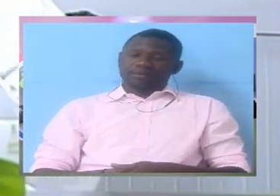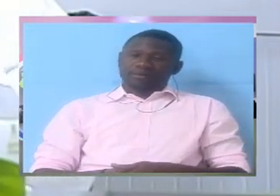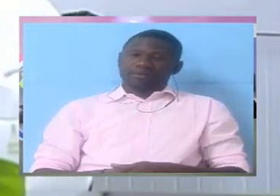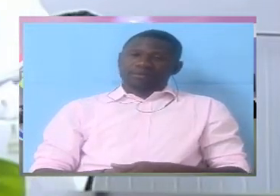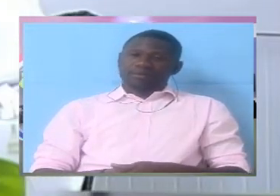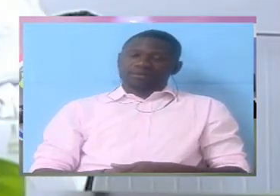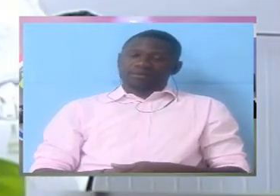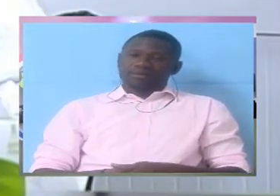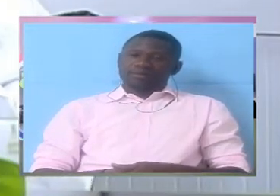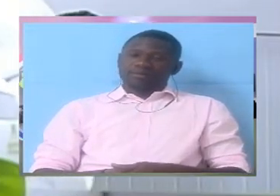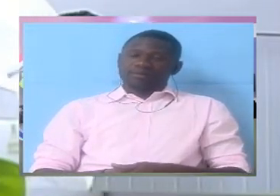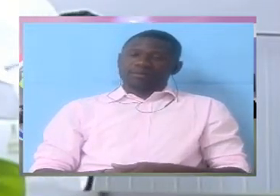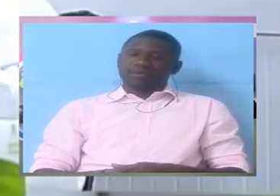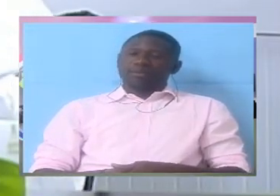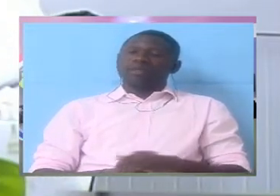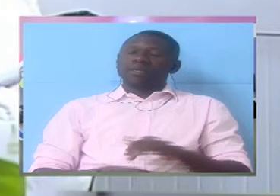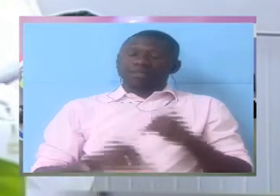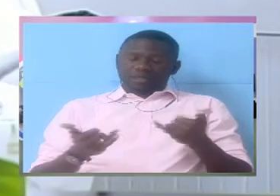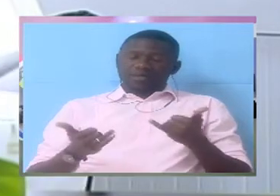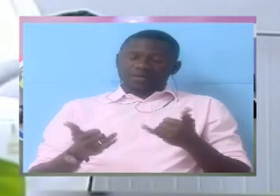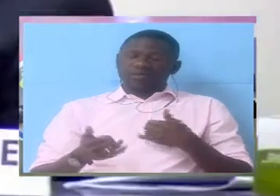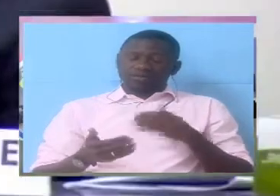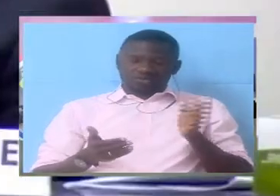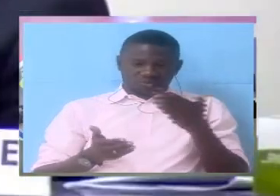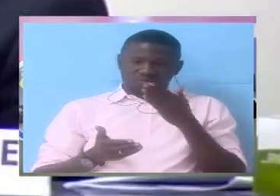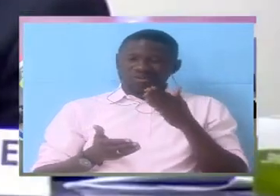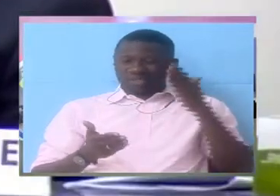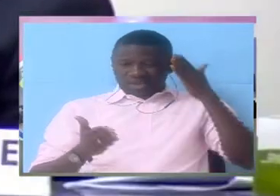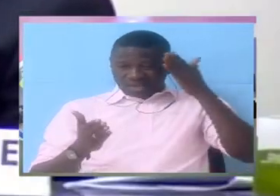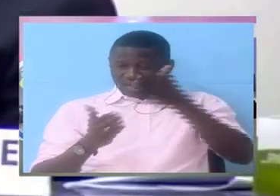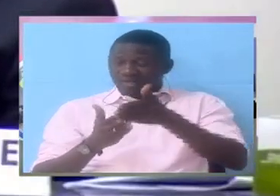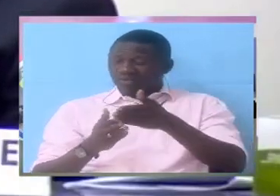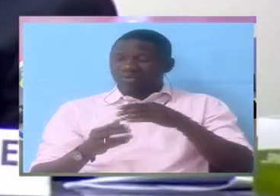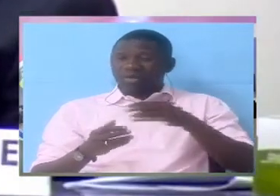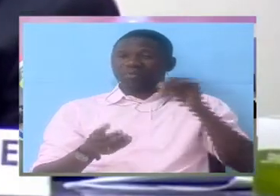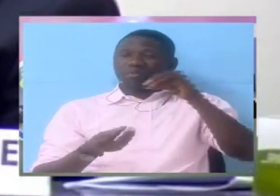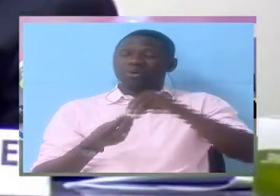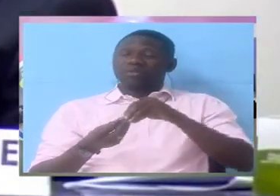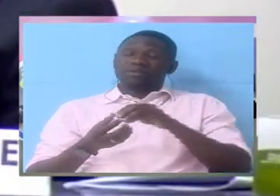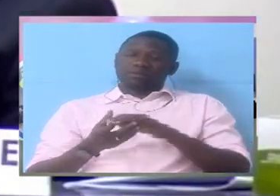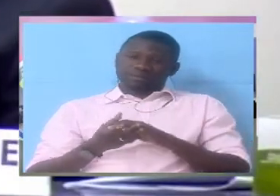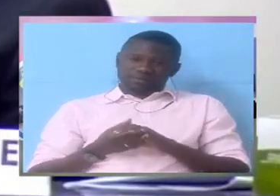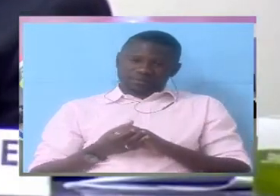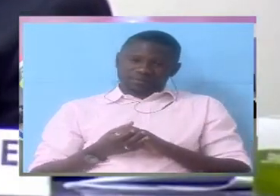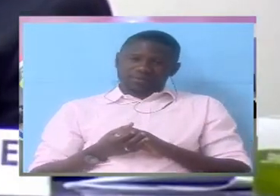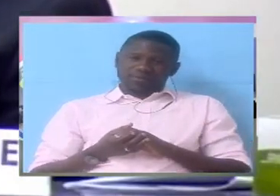Yeah, let's go directly to that point. Answer the question.